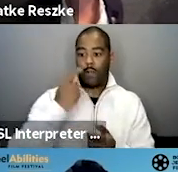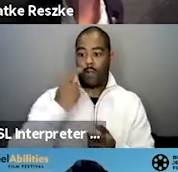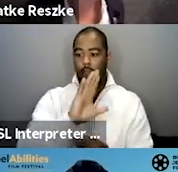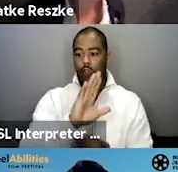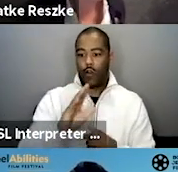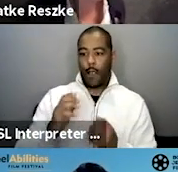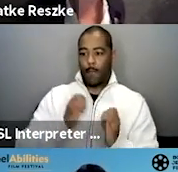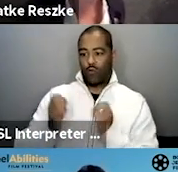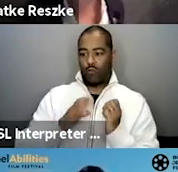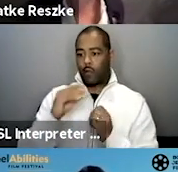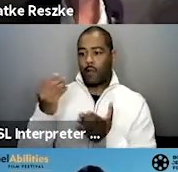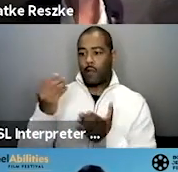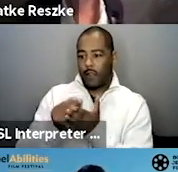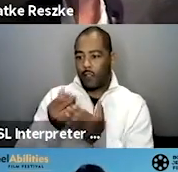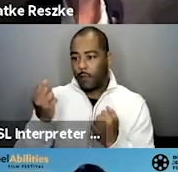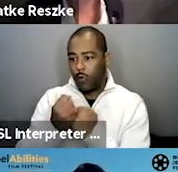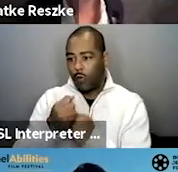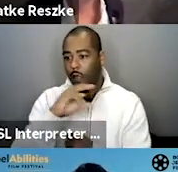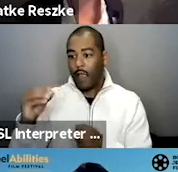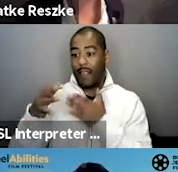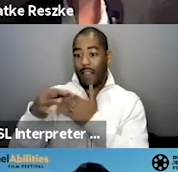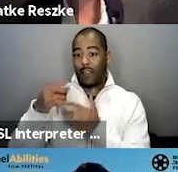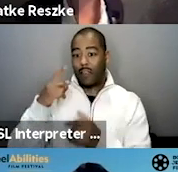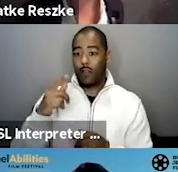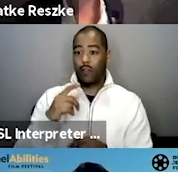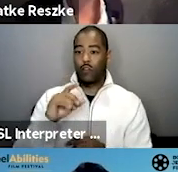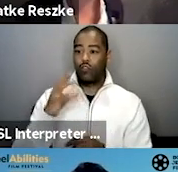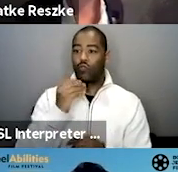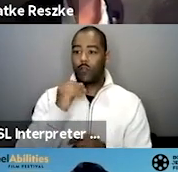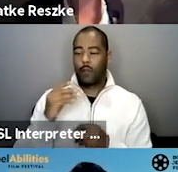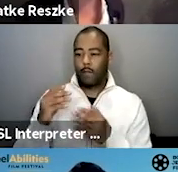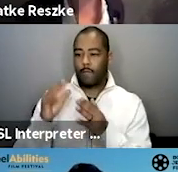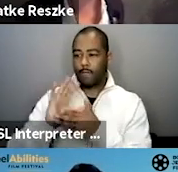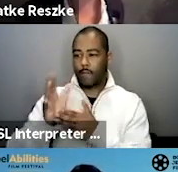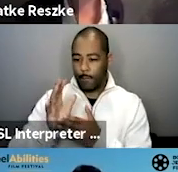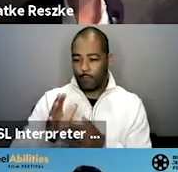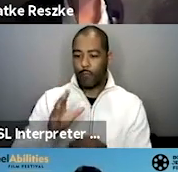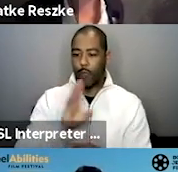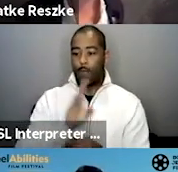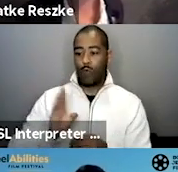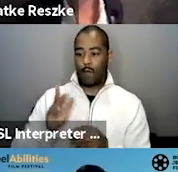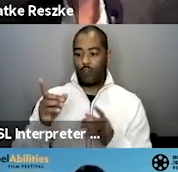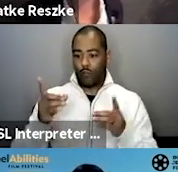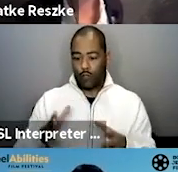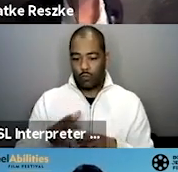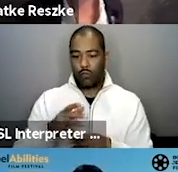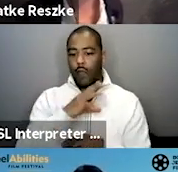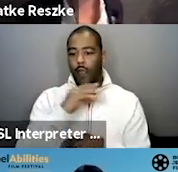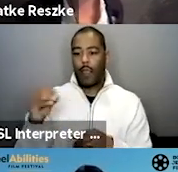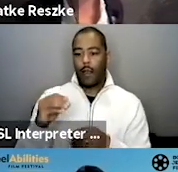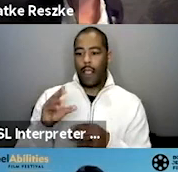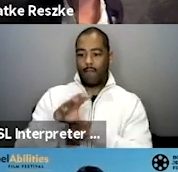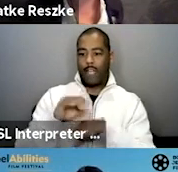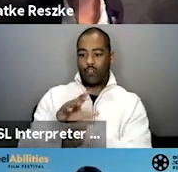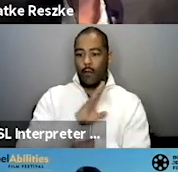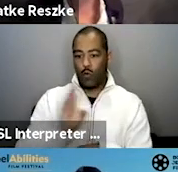the guidance and leadership of the Boston Jewish Film Board of Directors and the ReelAbilities Boston Advisory Board. And finally, a